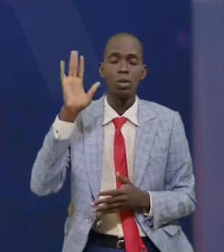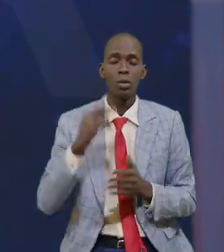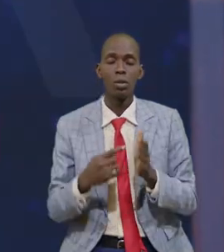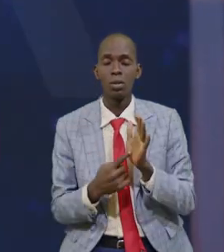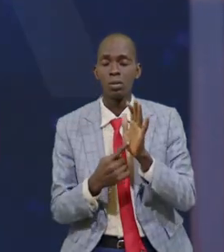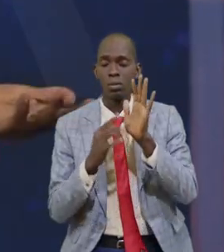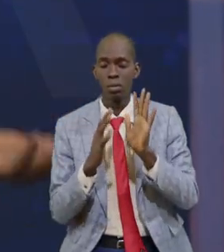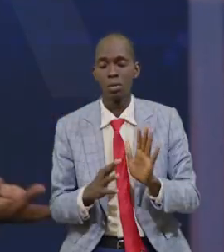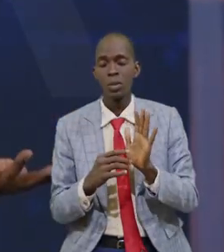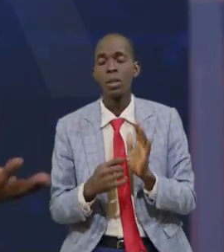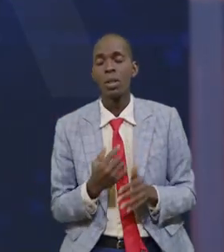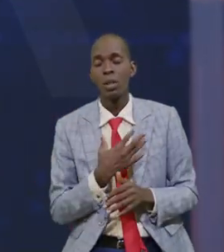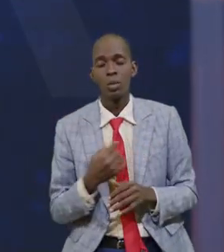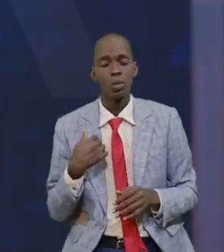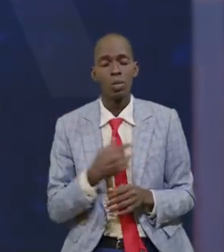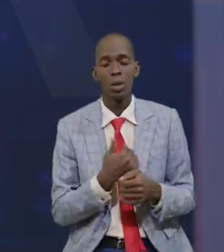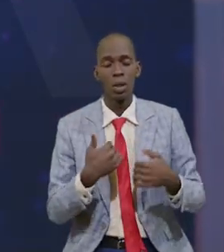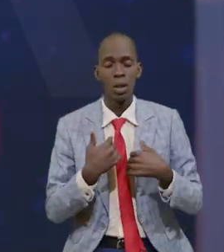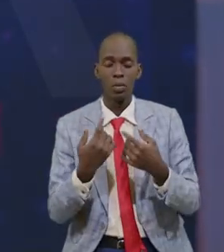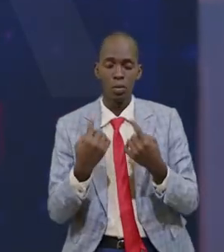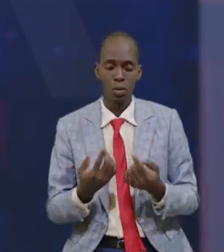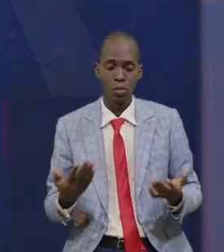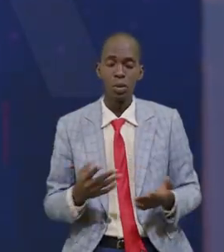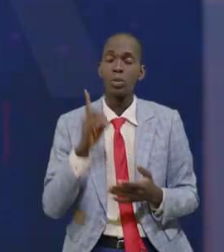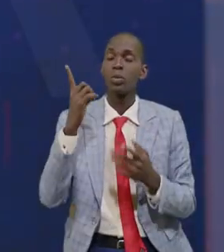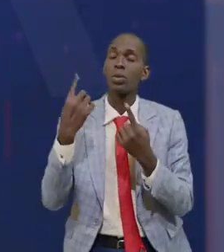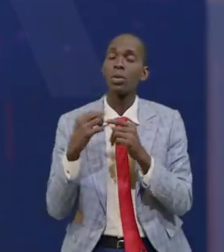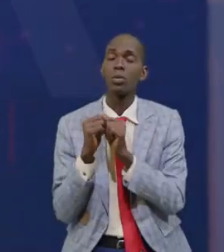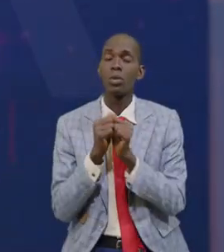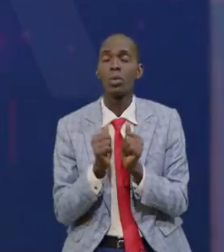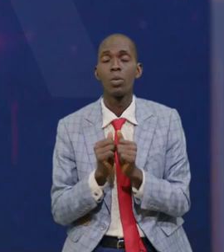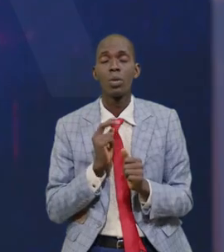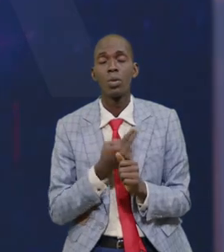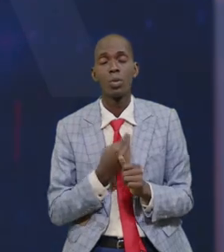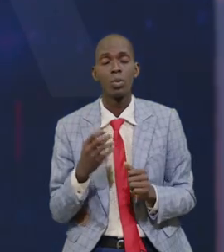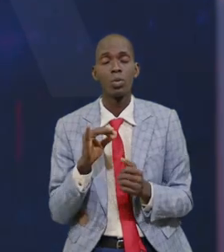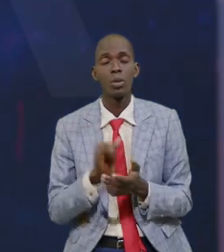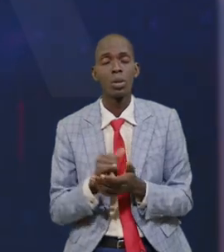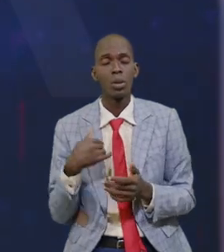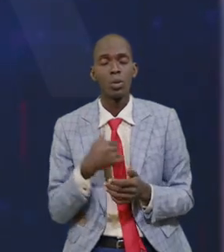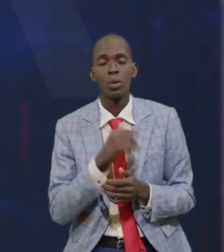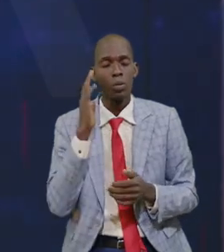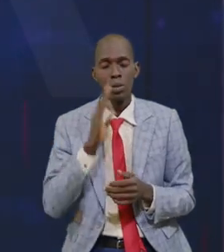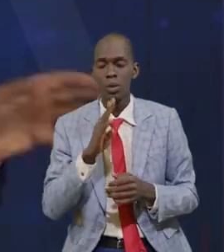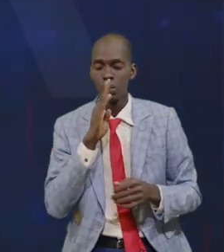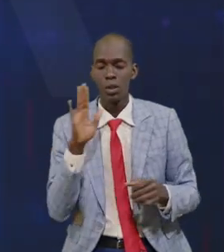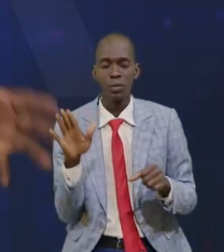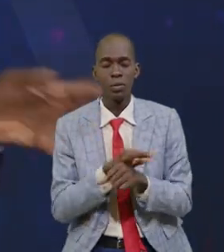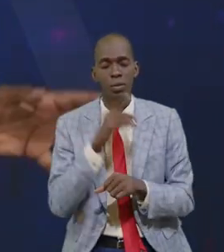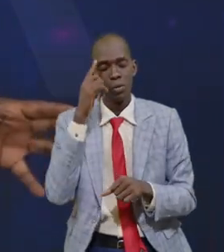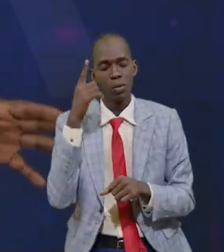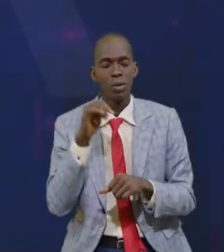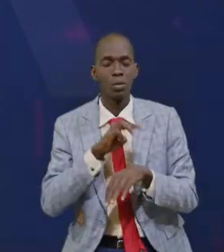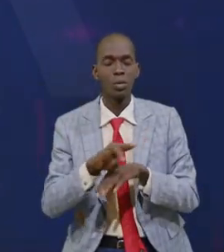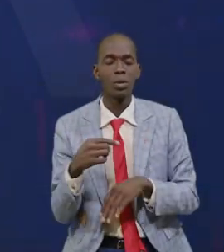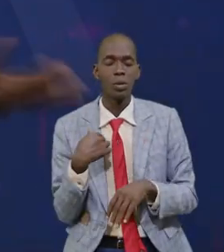here, we have come here, and you have come with us, and so that we'll be equipped for the ministry. We pray, Lord, everything we